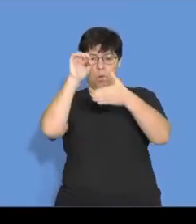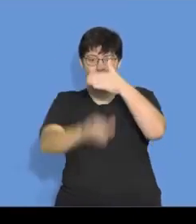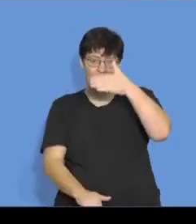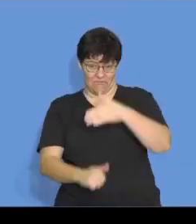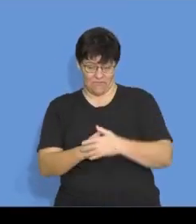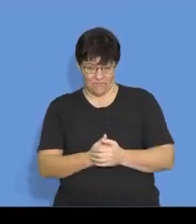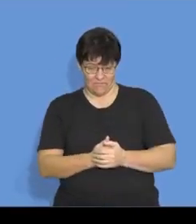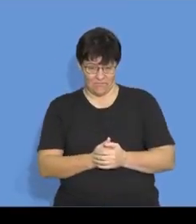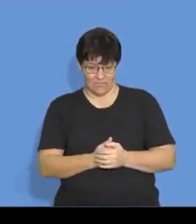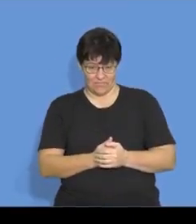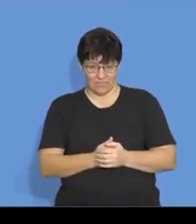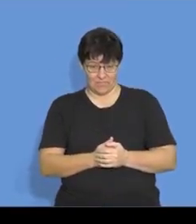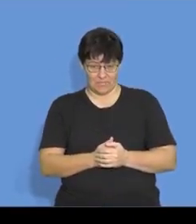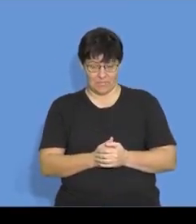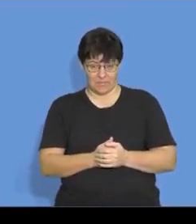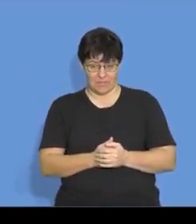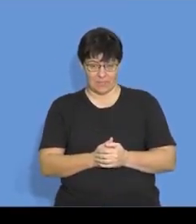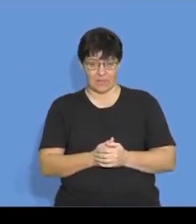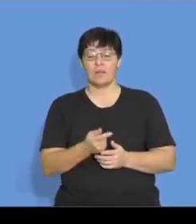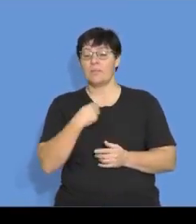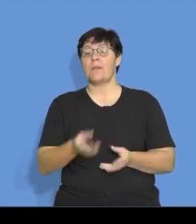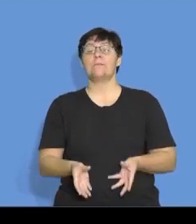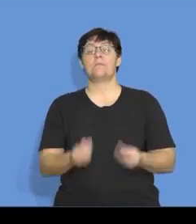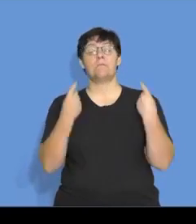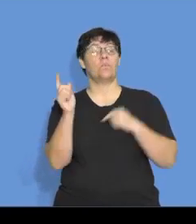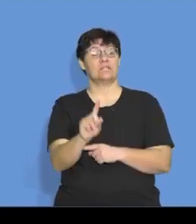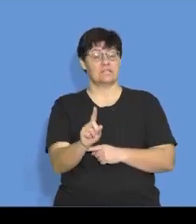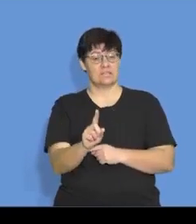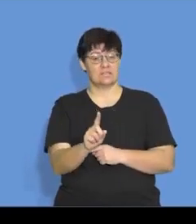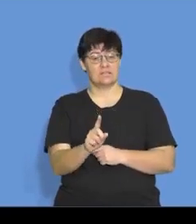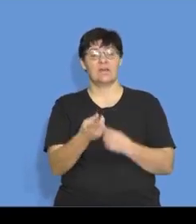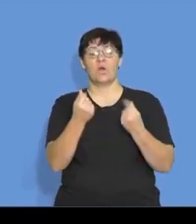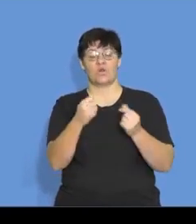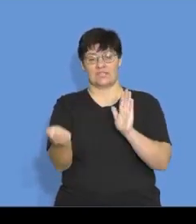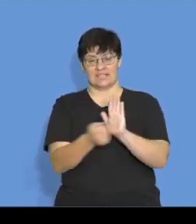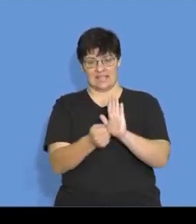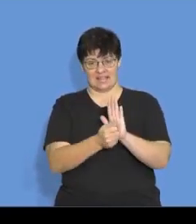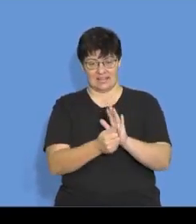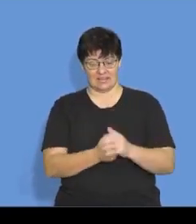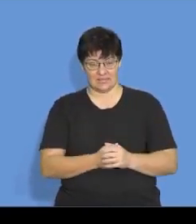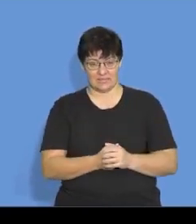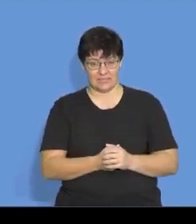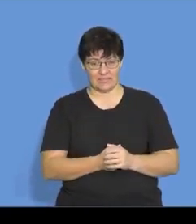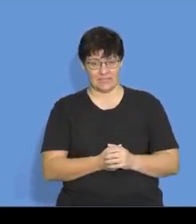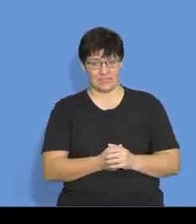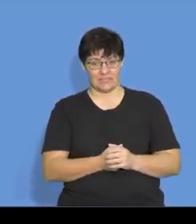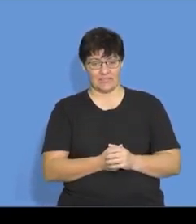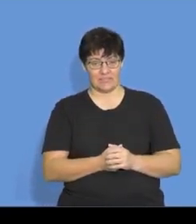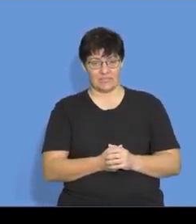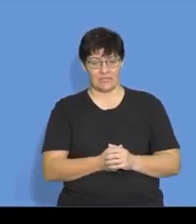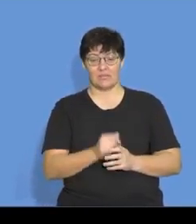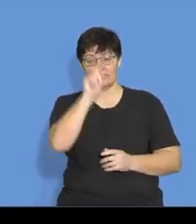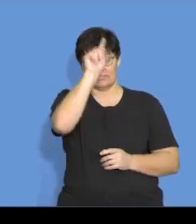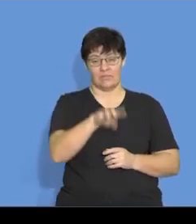your closing stock. That will then give you your cost of sales. Once again, this format